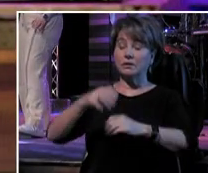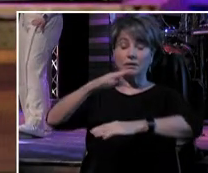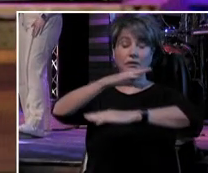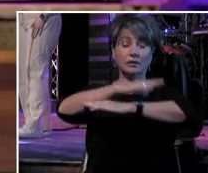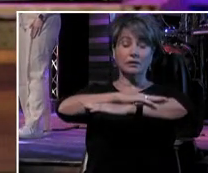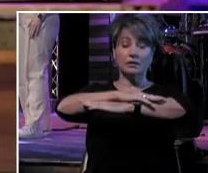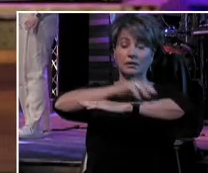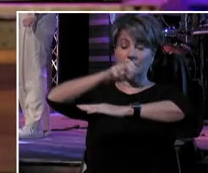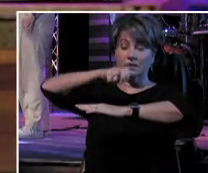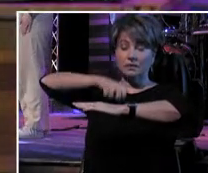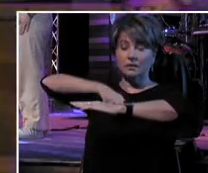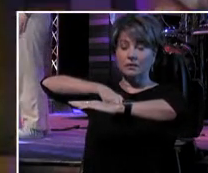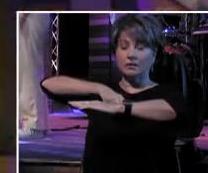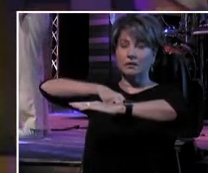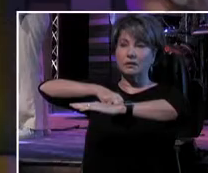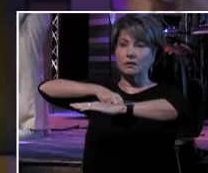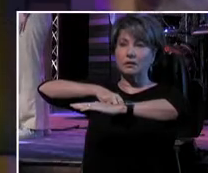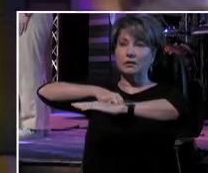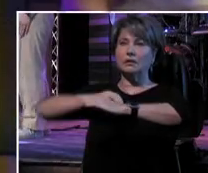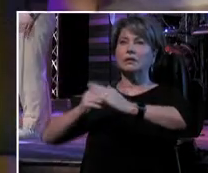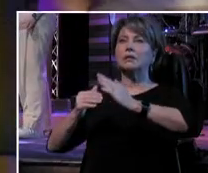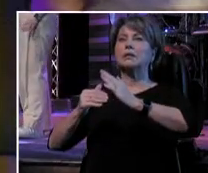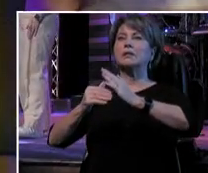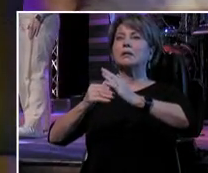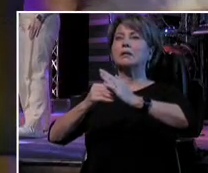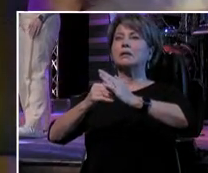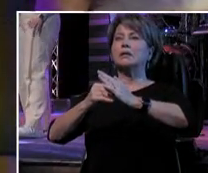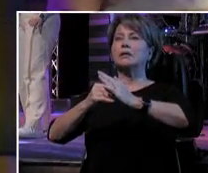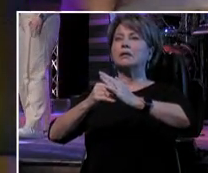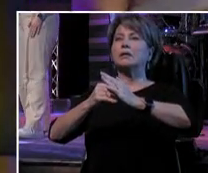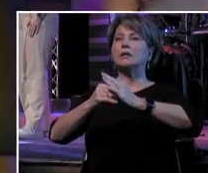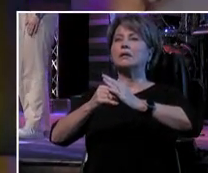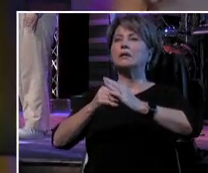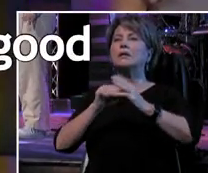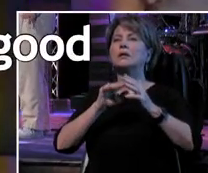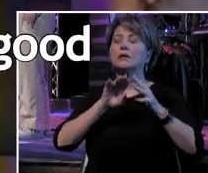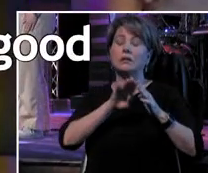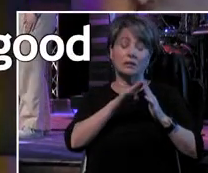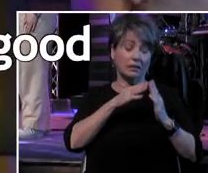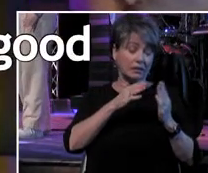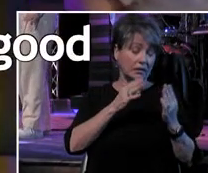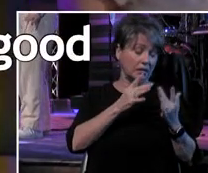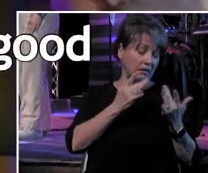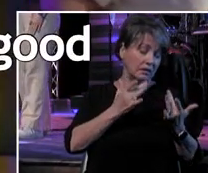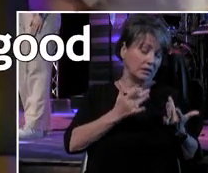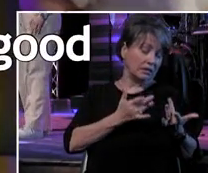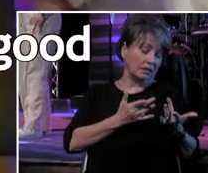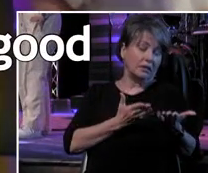Table once again, open hearts and open hands.